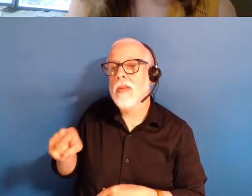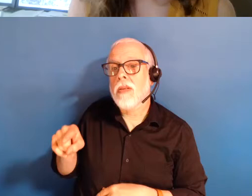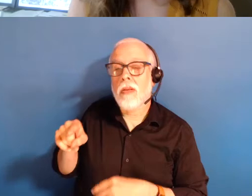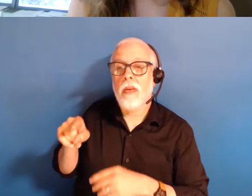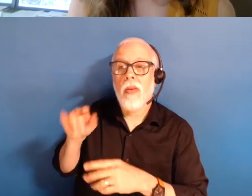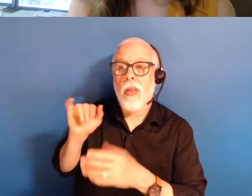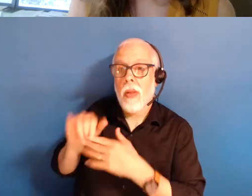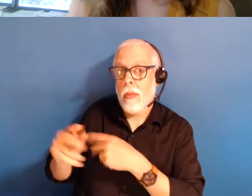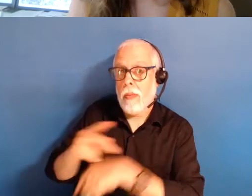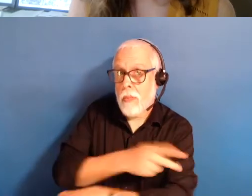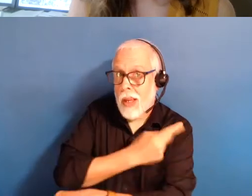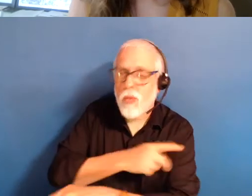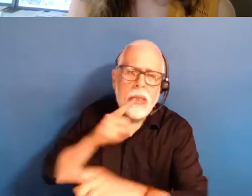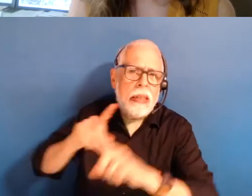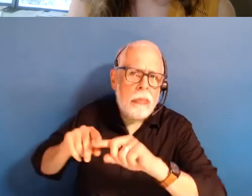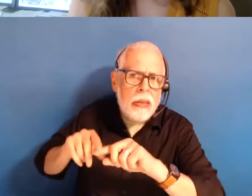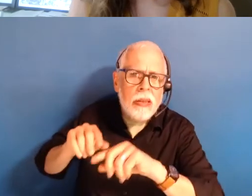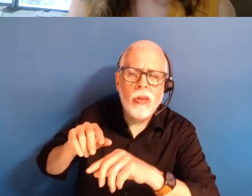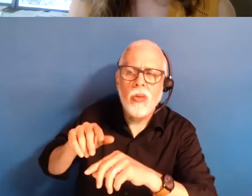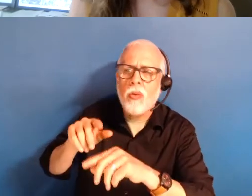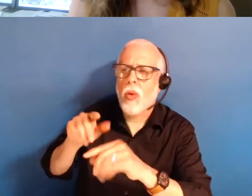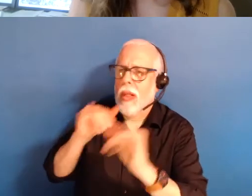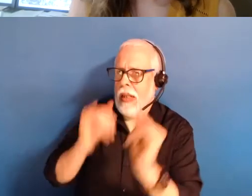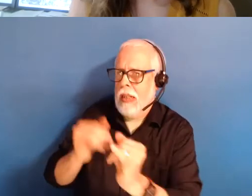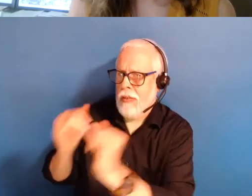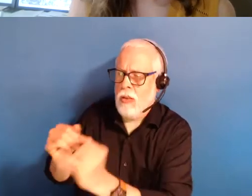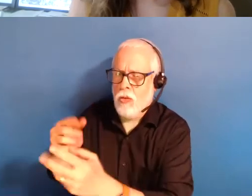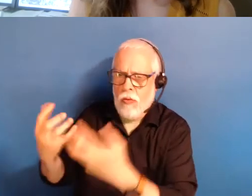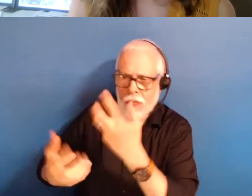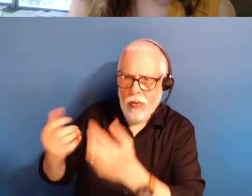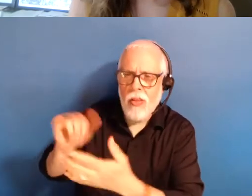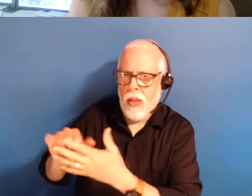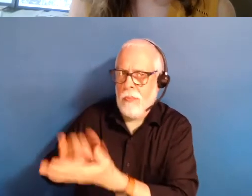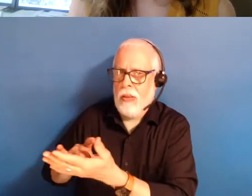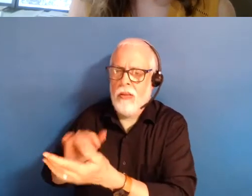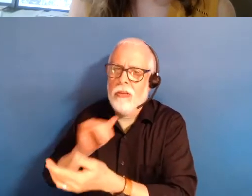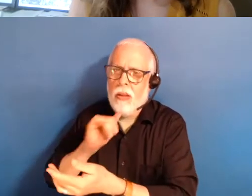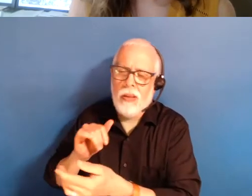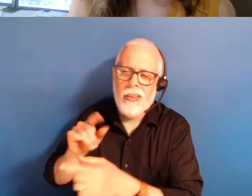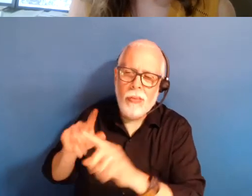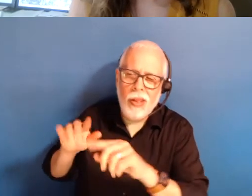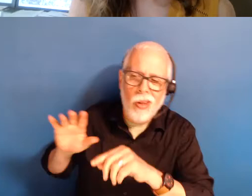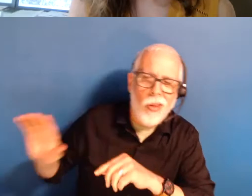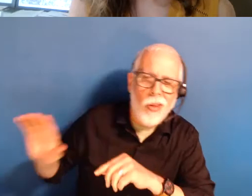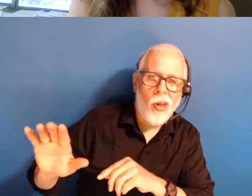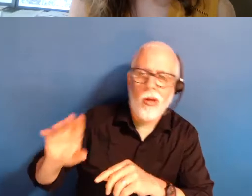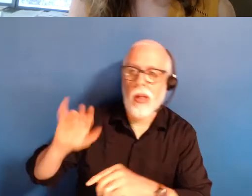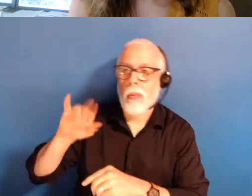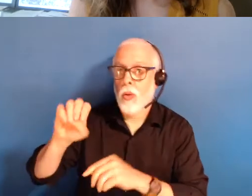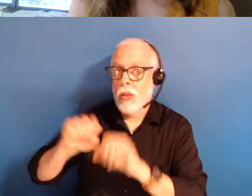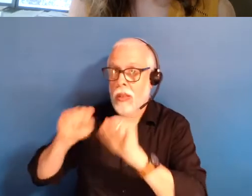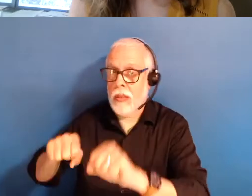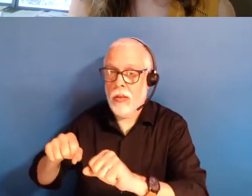eligibility for patients really depends on the individual and their degree of how well their immune system